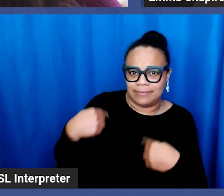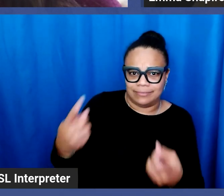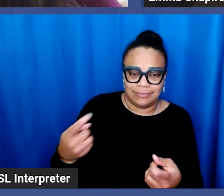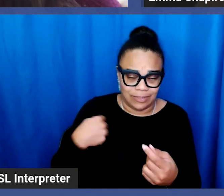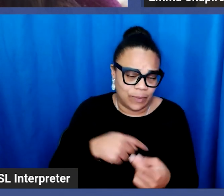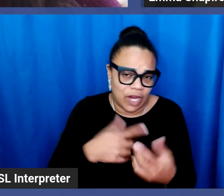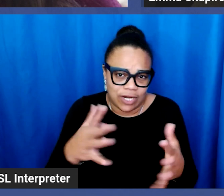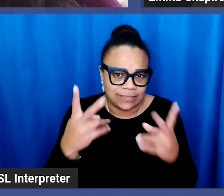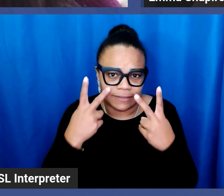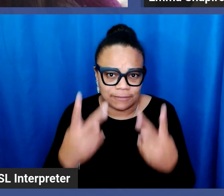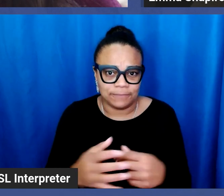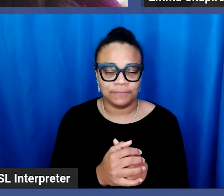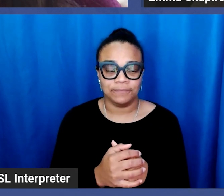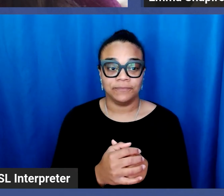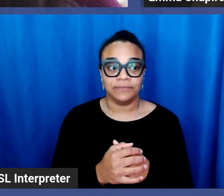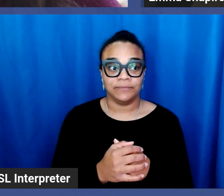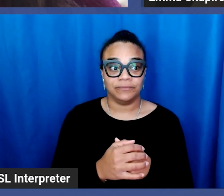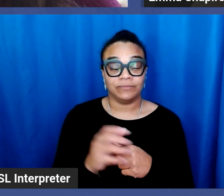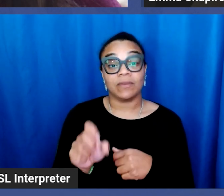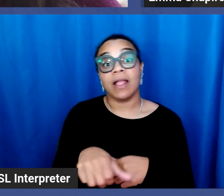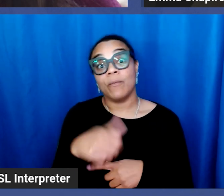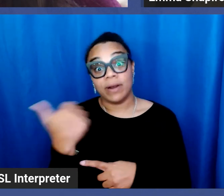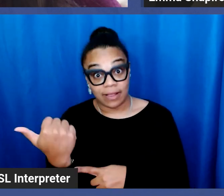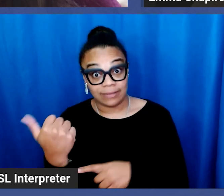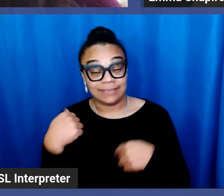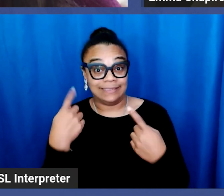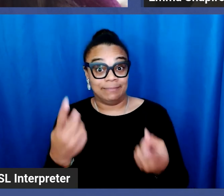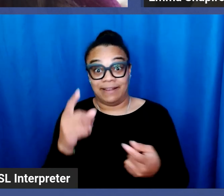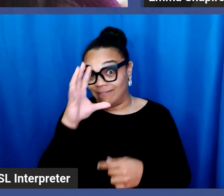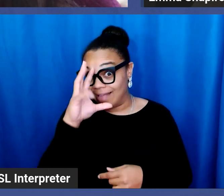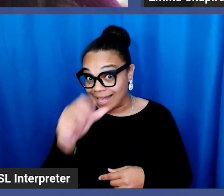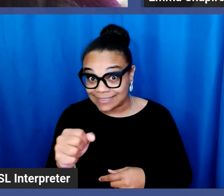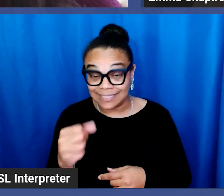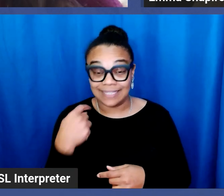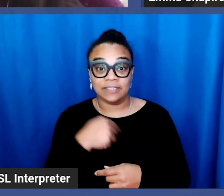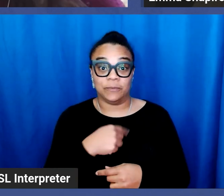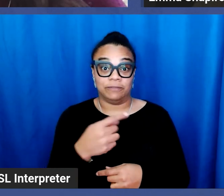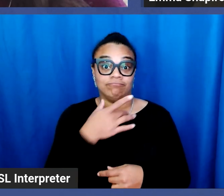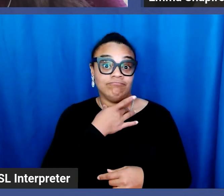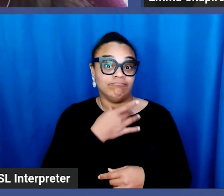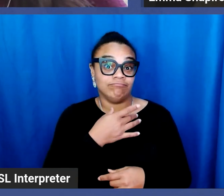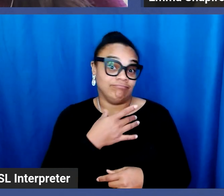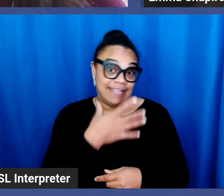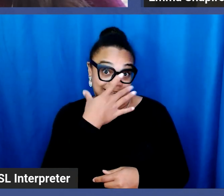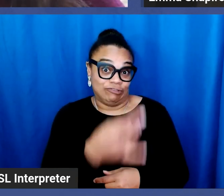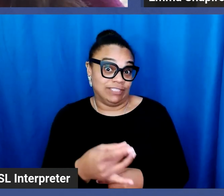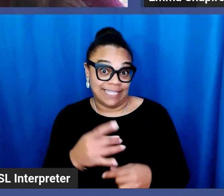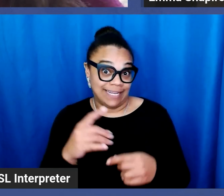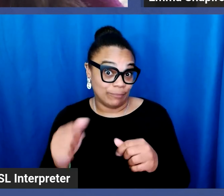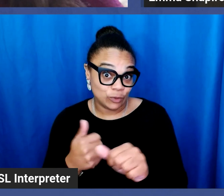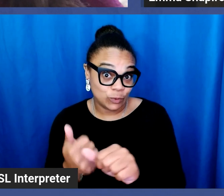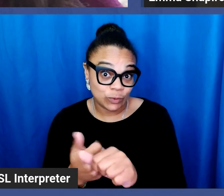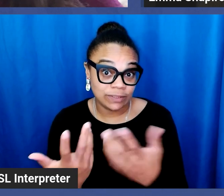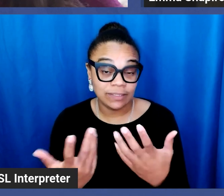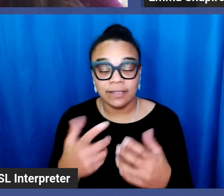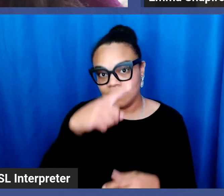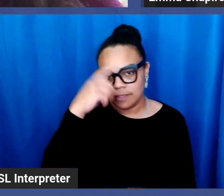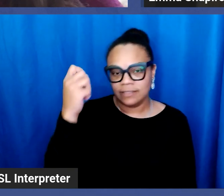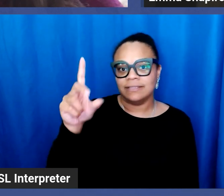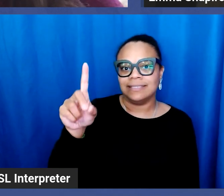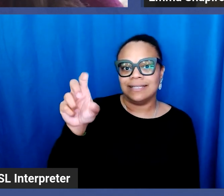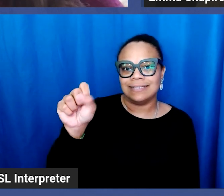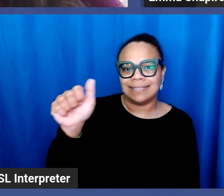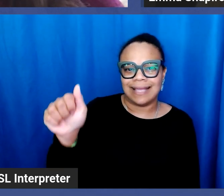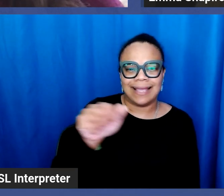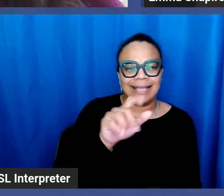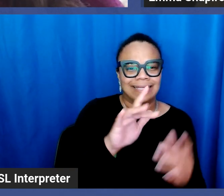So something else that has been very fascinating that we are interested in pursuing is that also because of the DSA, the Digital